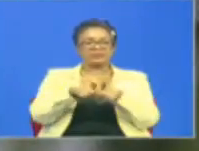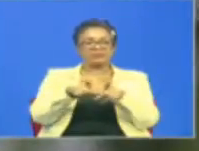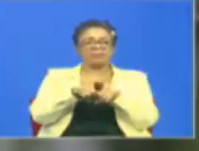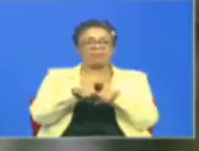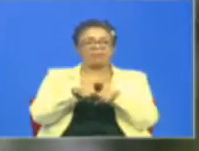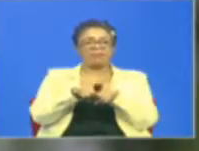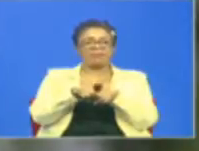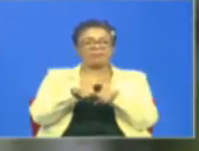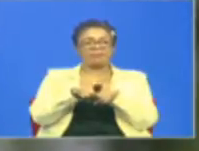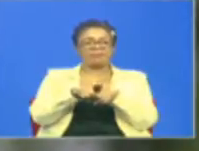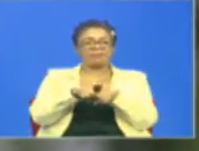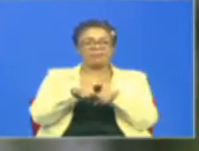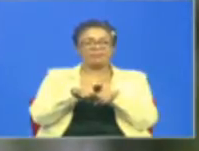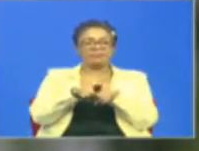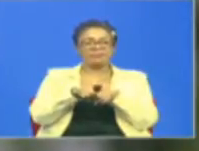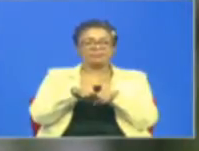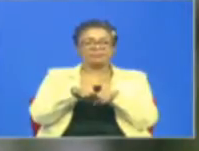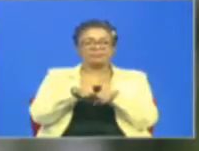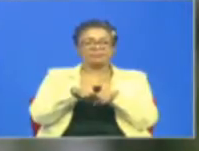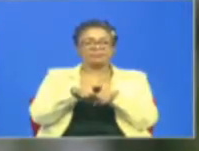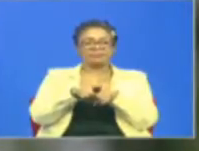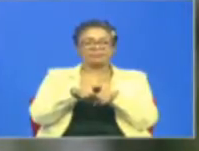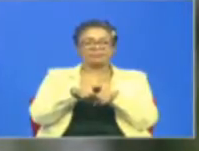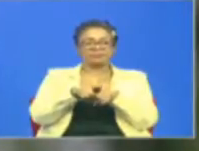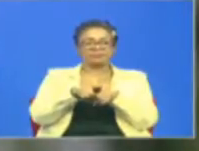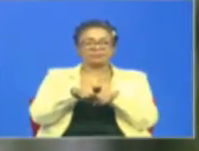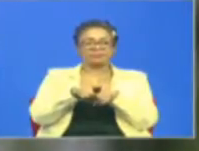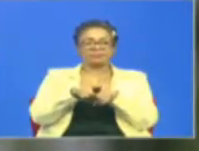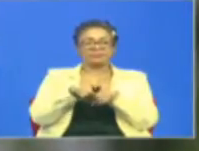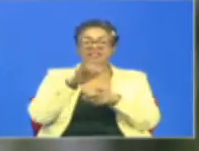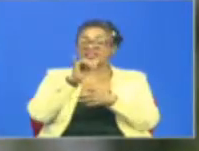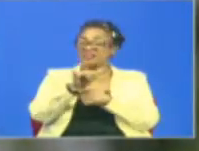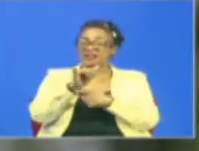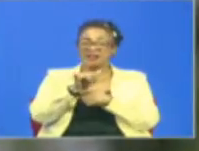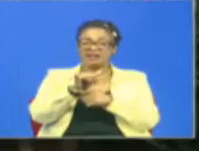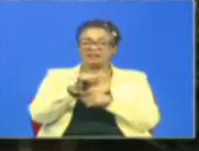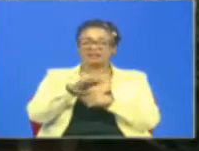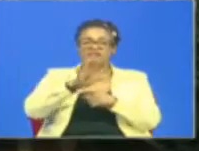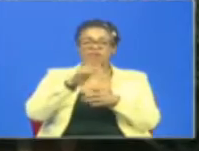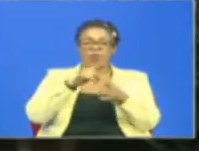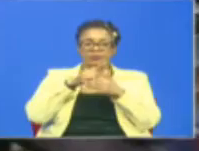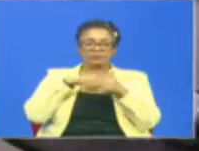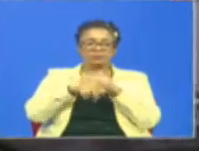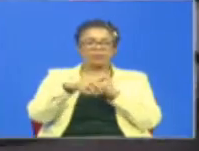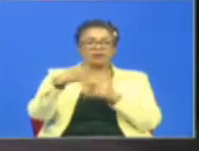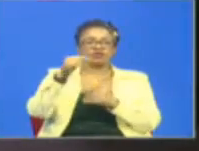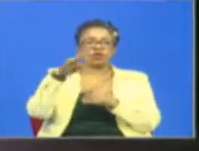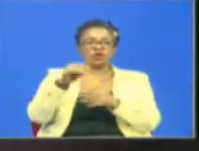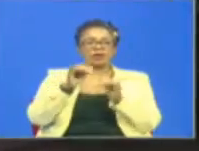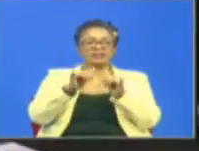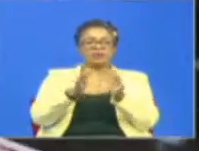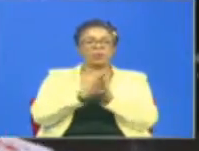an ornate Chinese style dress. That is what it looks like in Tokyo. Stay with us.